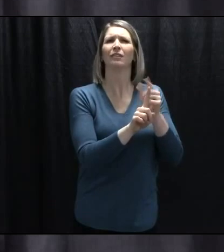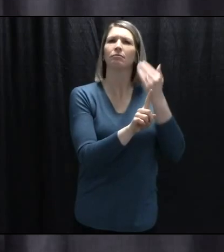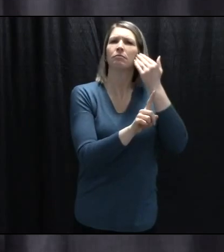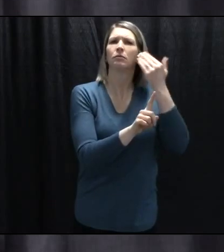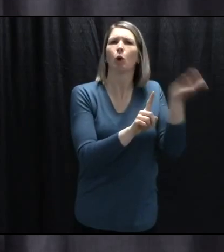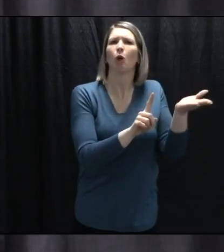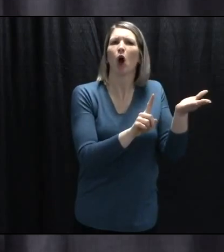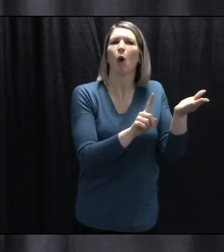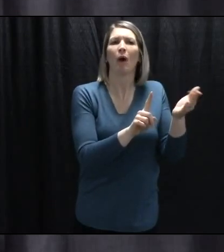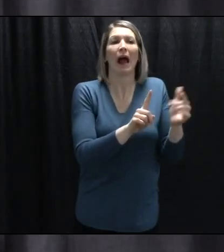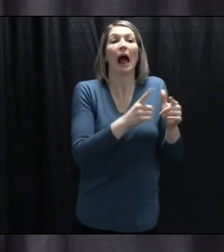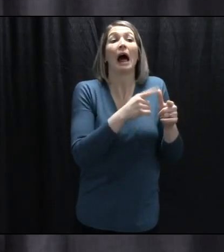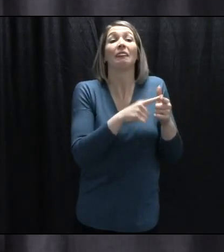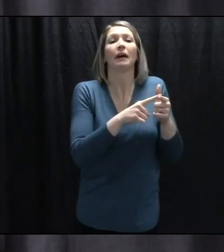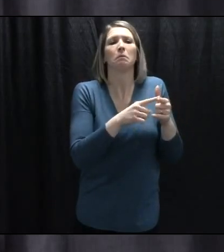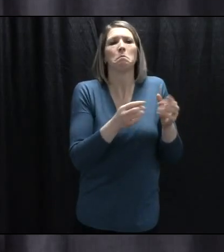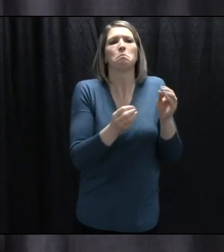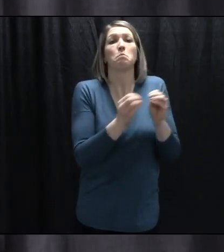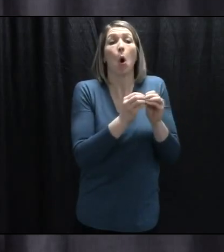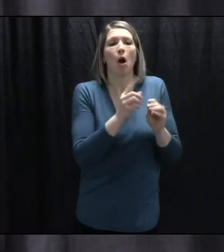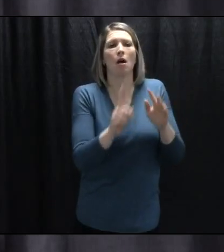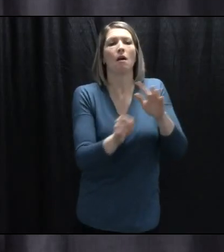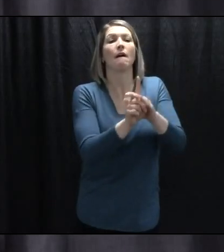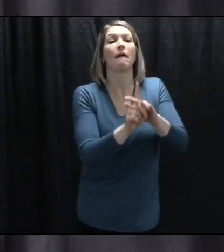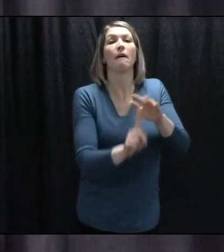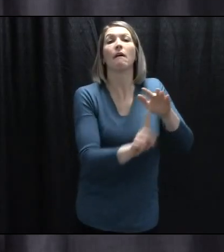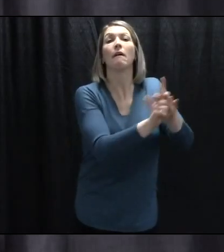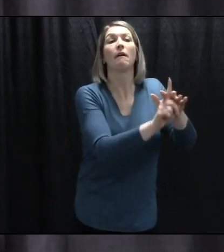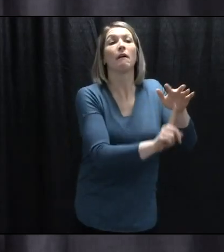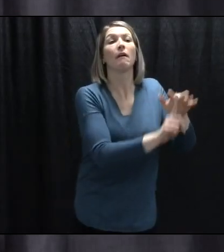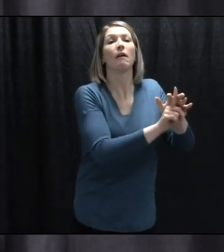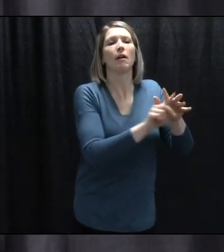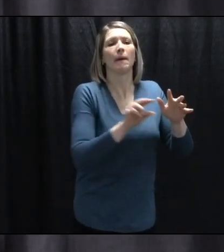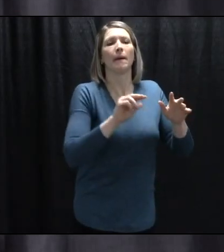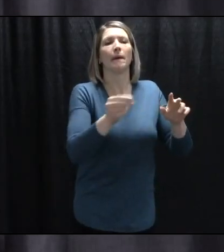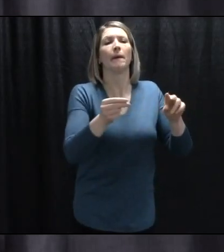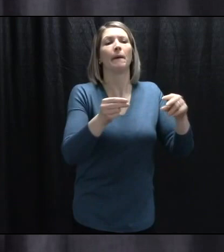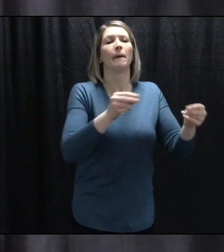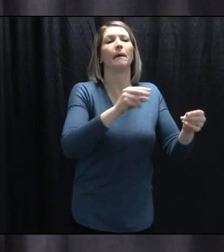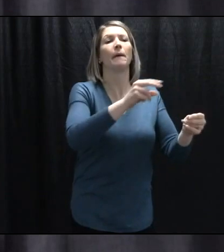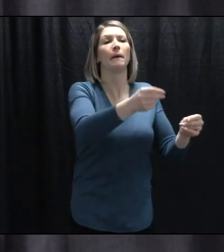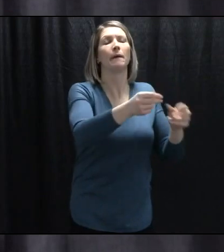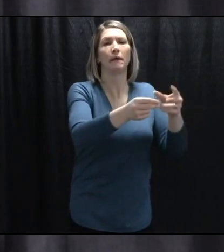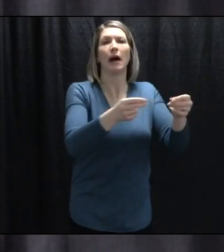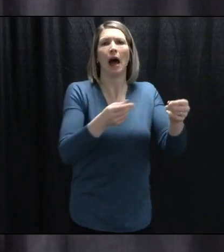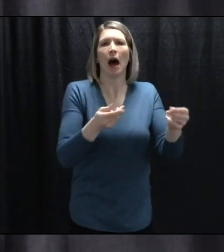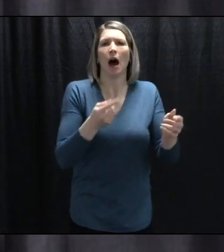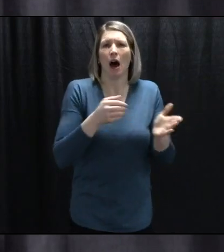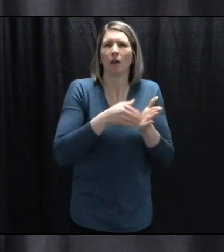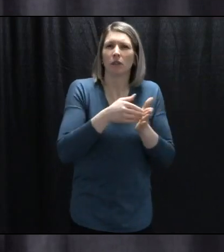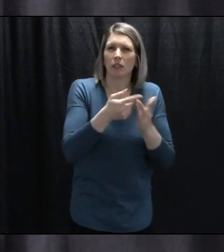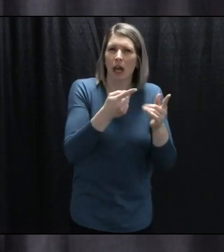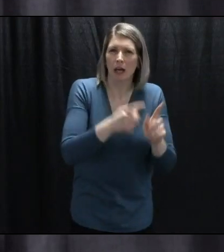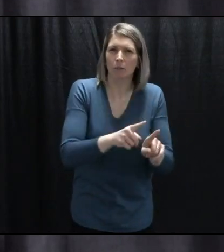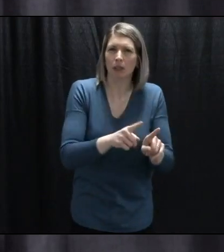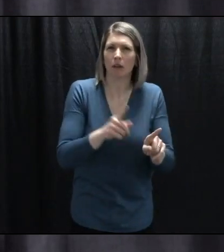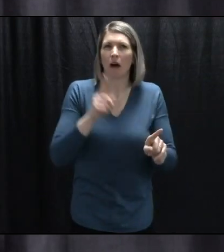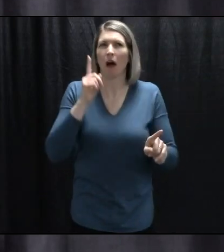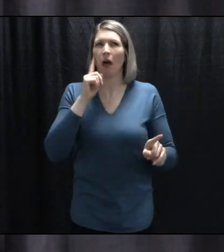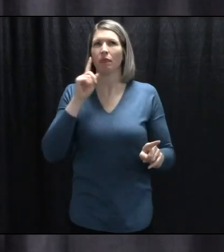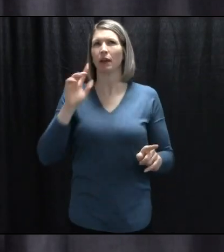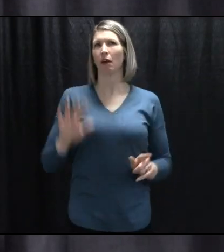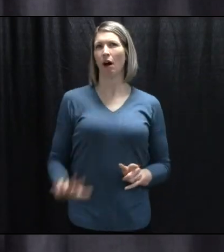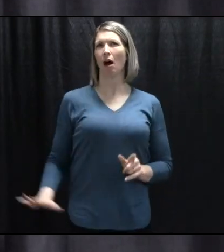that comes from community transmission. And there have been, I think at the moment, I think we're up